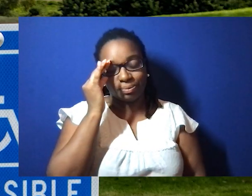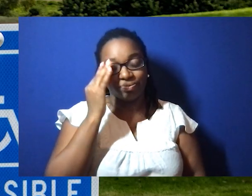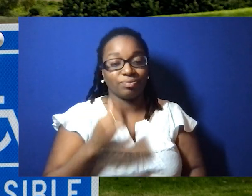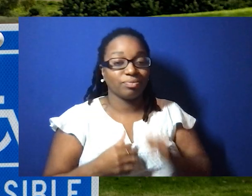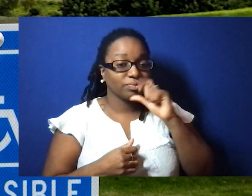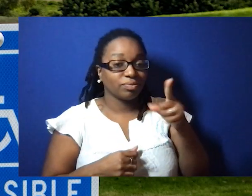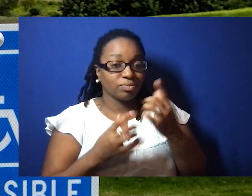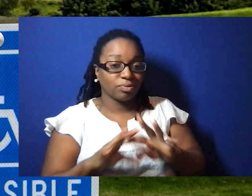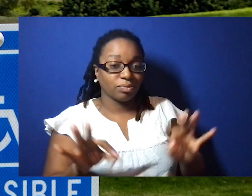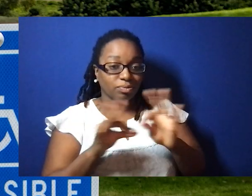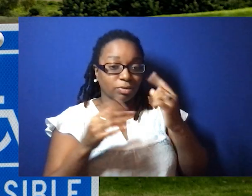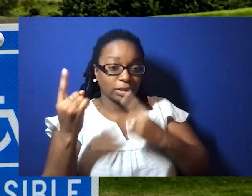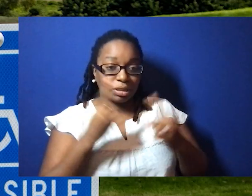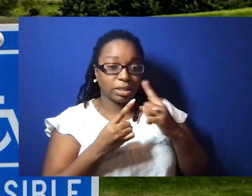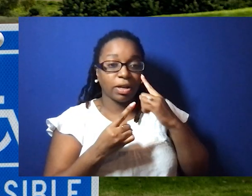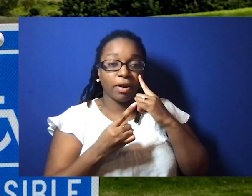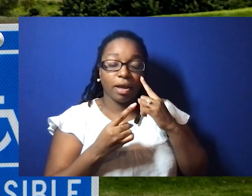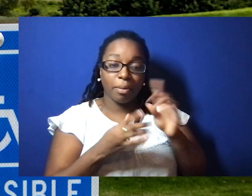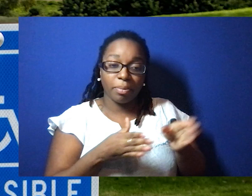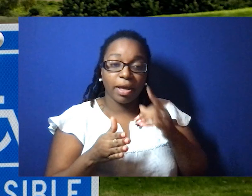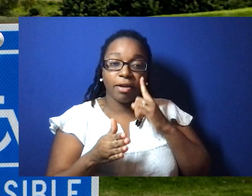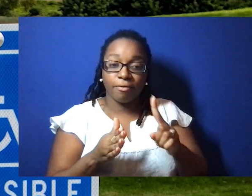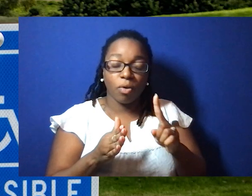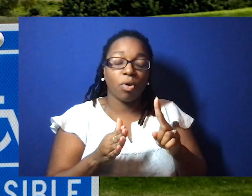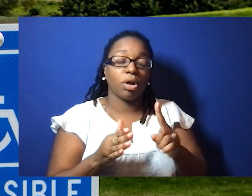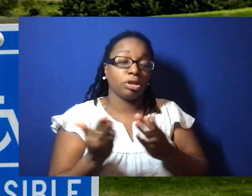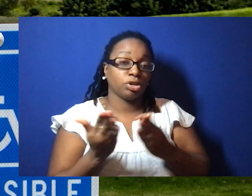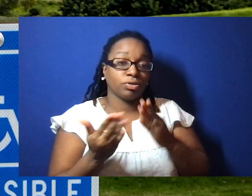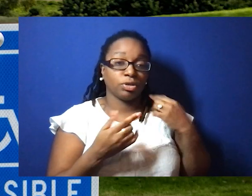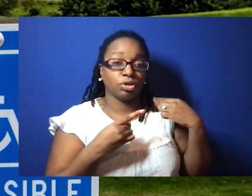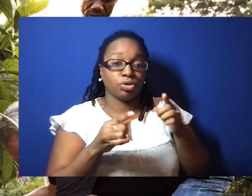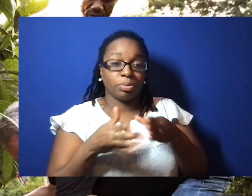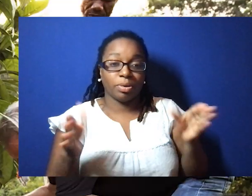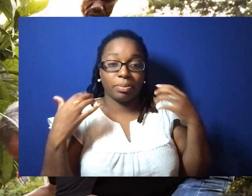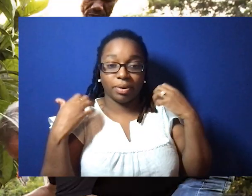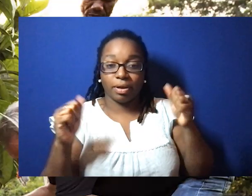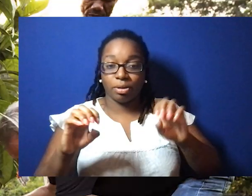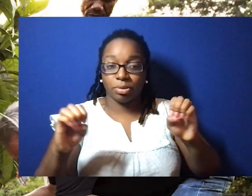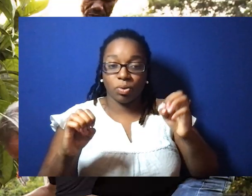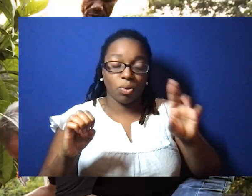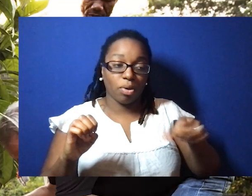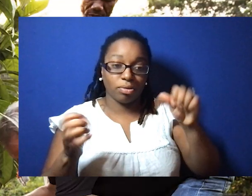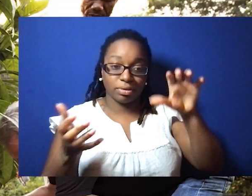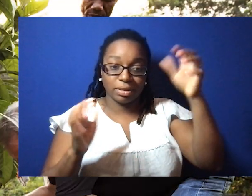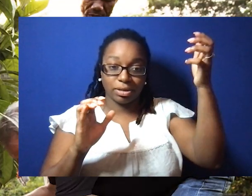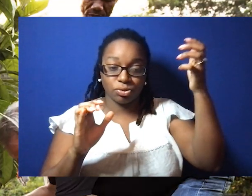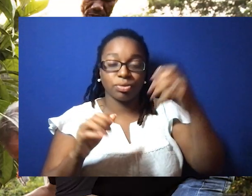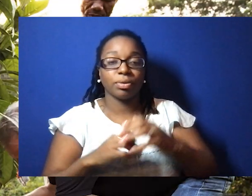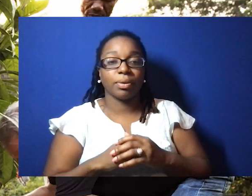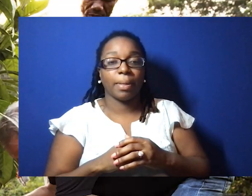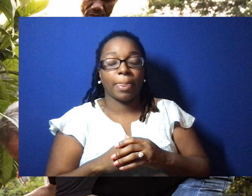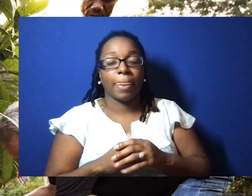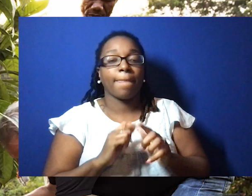It's not only important to consider and plan for accessible facilities and services during public health emergencies or other